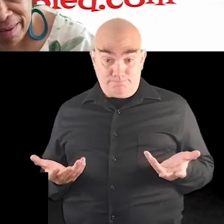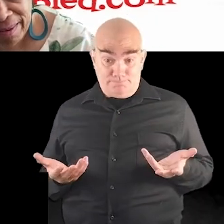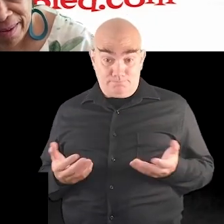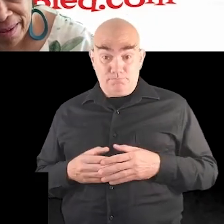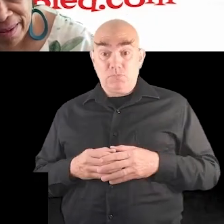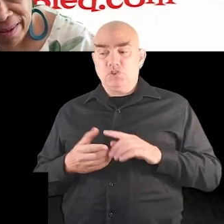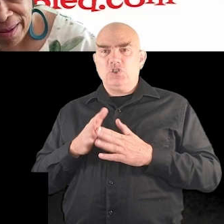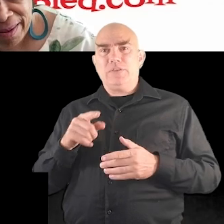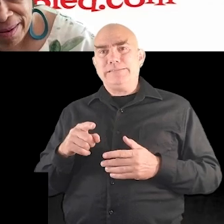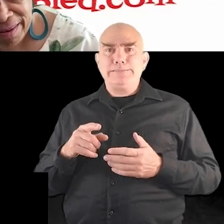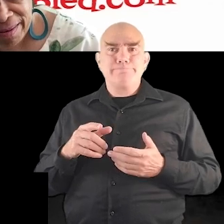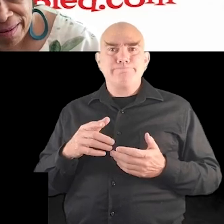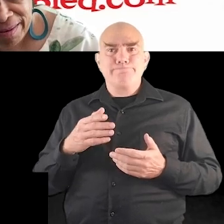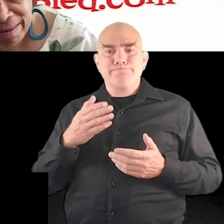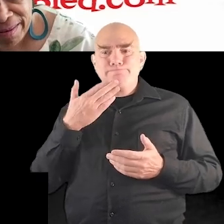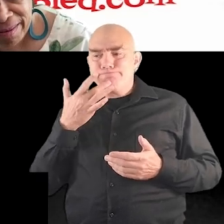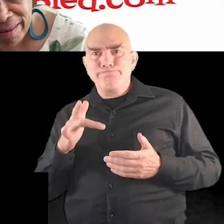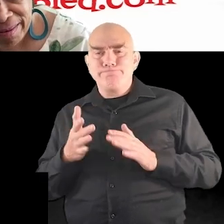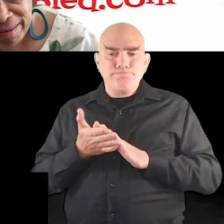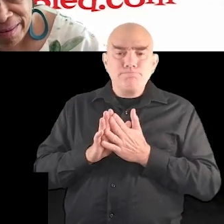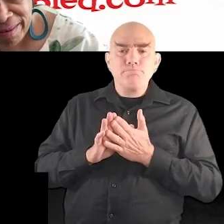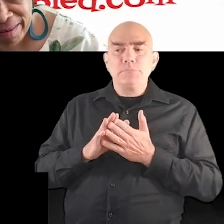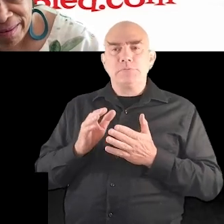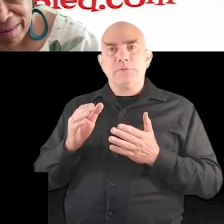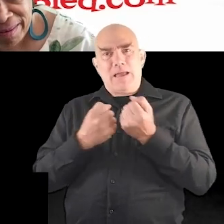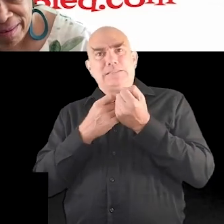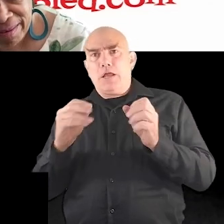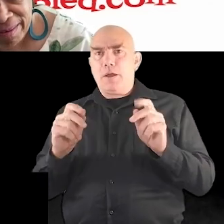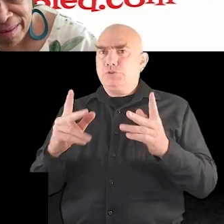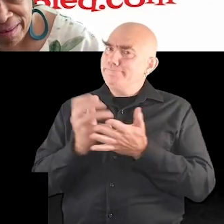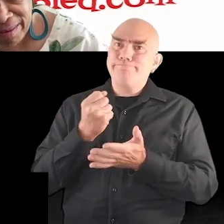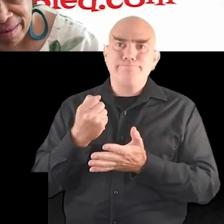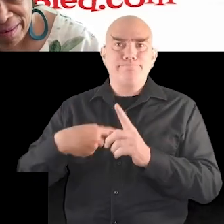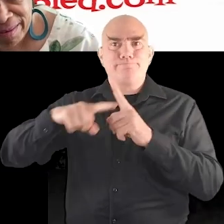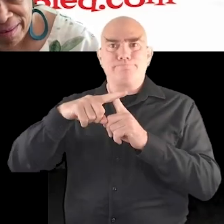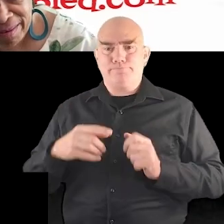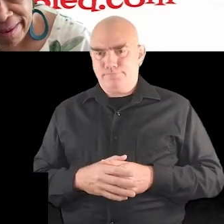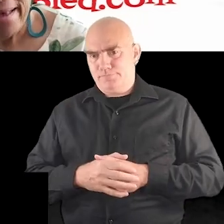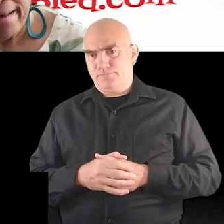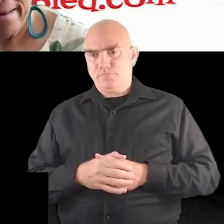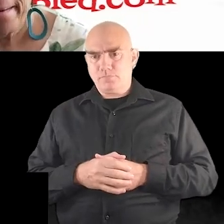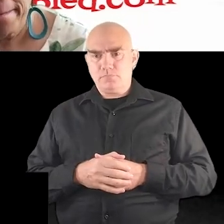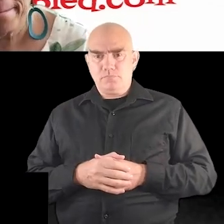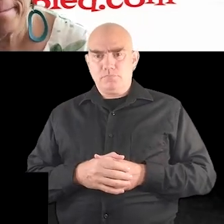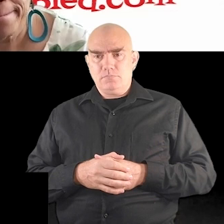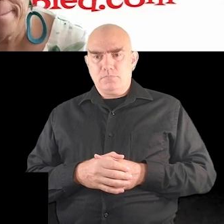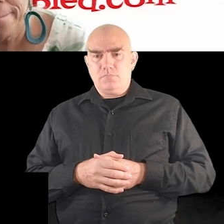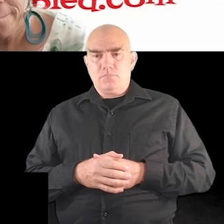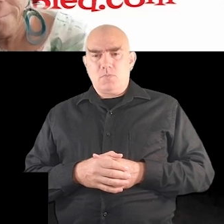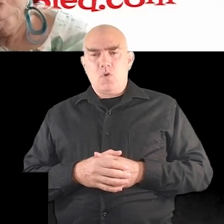However, I have decided to turn this adversity into advocacy and opportunity.